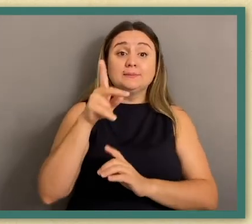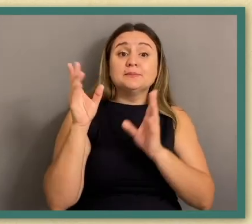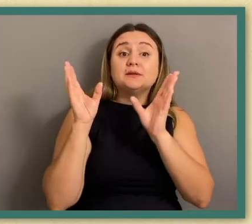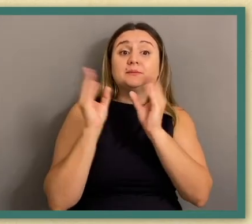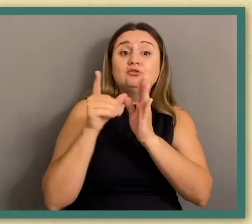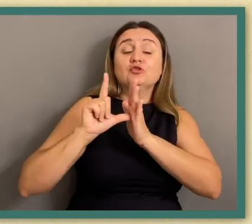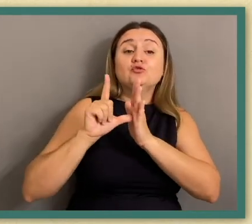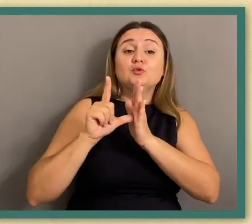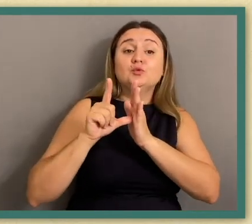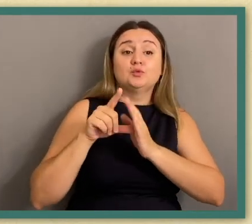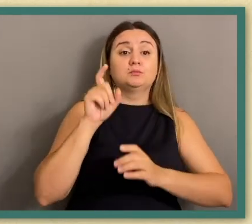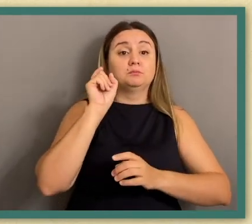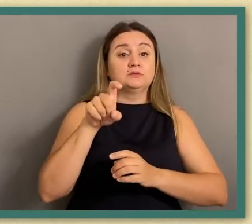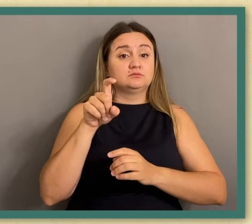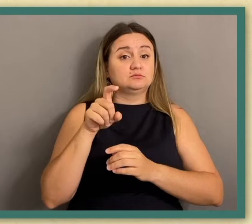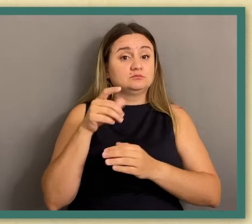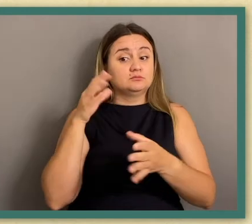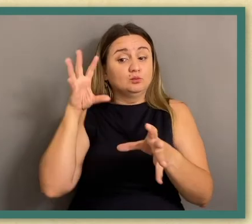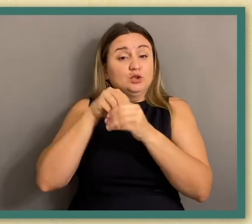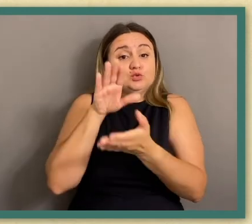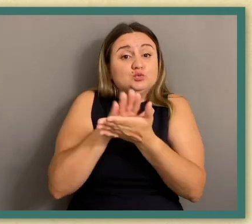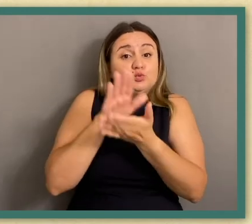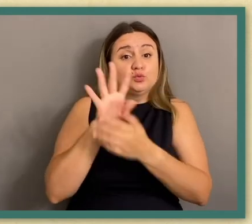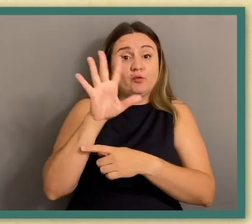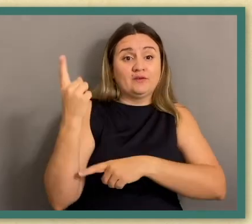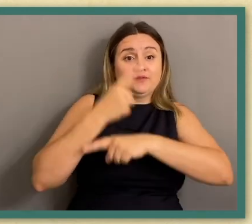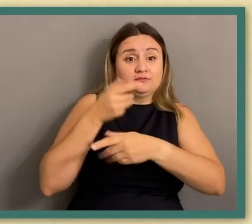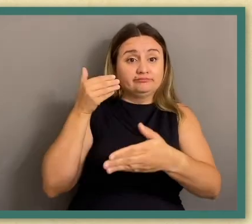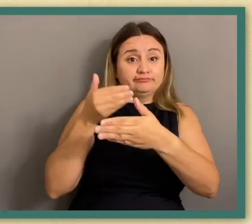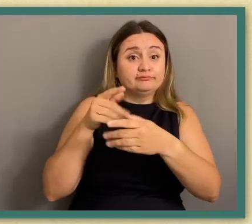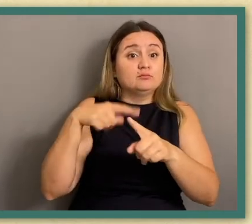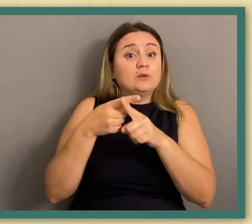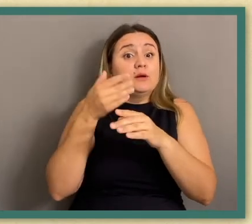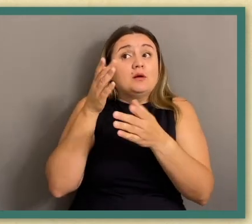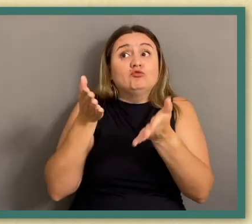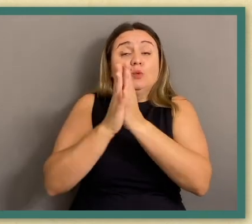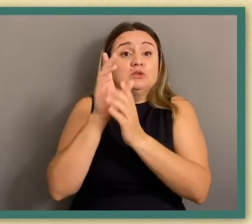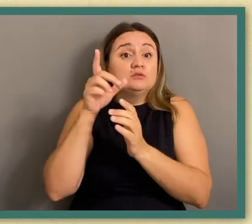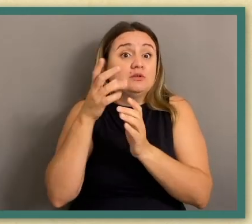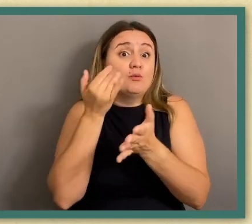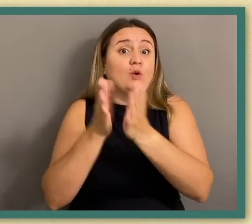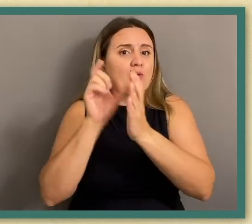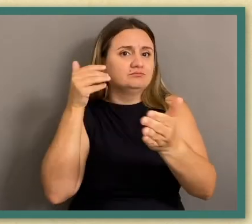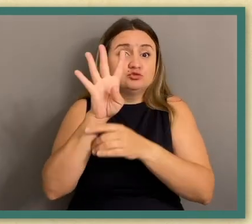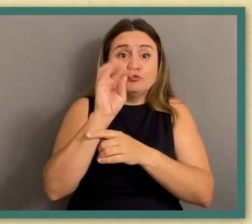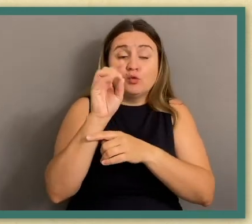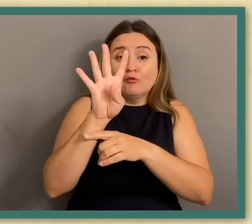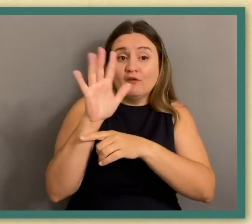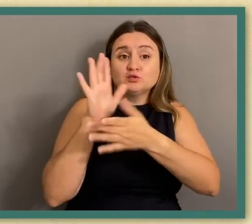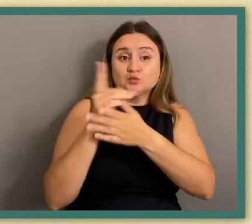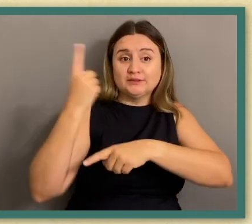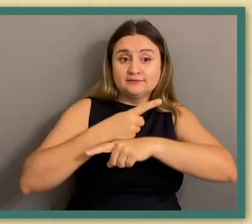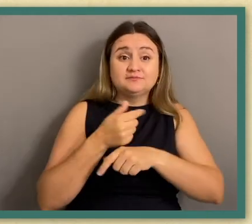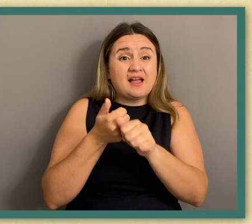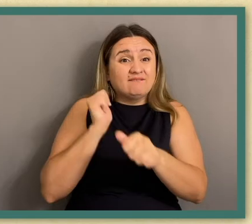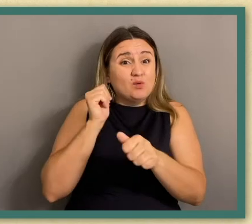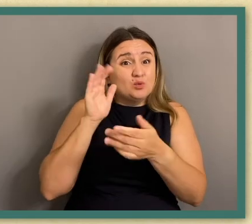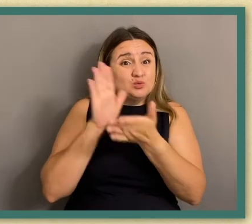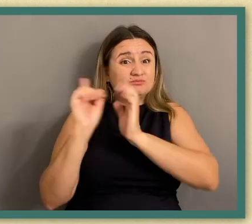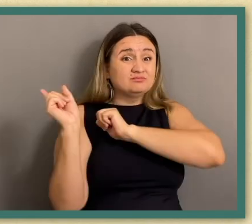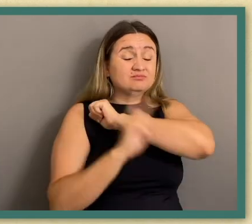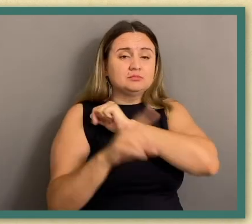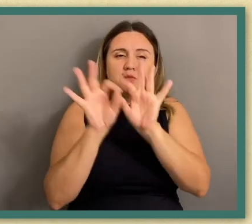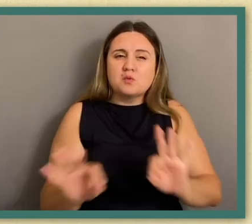occur within 45 school days of the school receiving your request. Avoiding school discipline is important in preventing